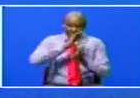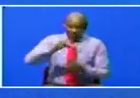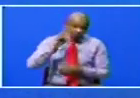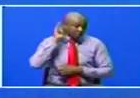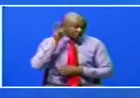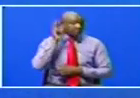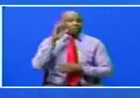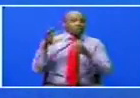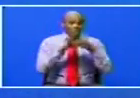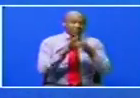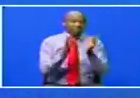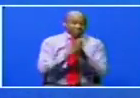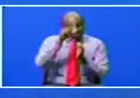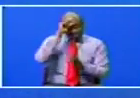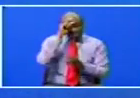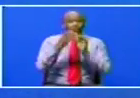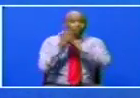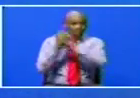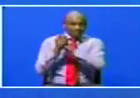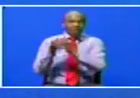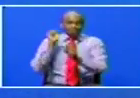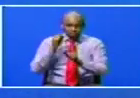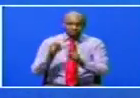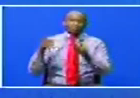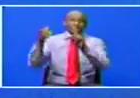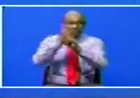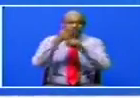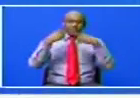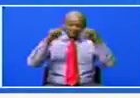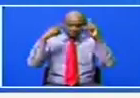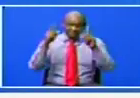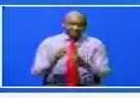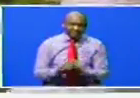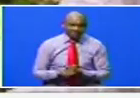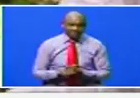Kisii watashirikiana na serikali ya Jubilee ili kufikia malengo ya maendeleo.